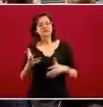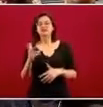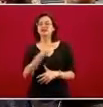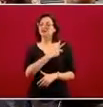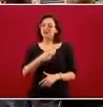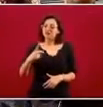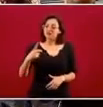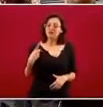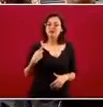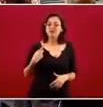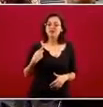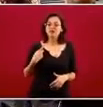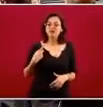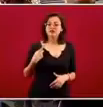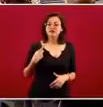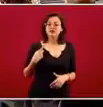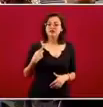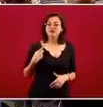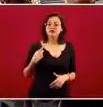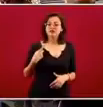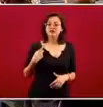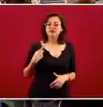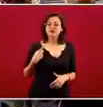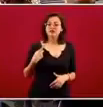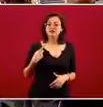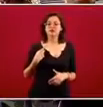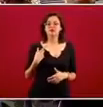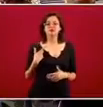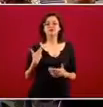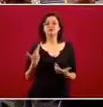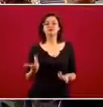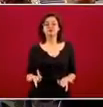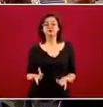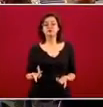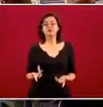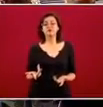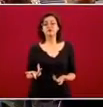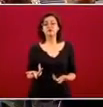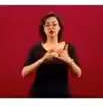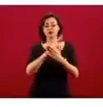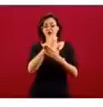So as you can see, we have been facing challenges every day, all of us,